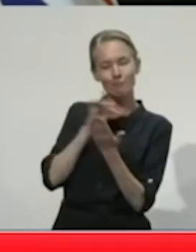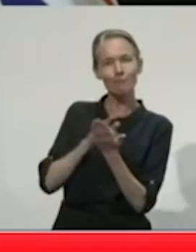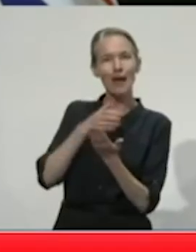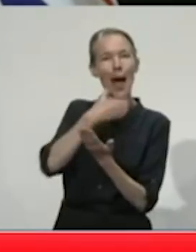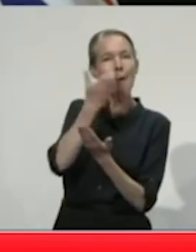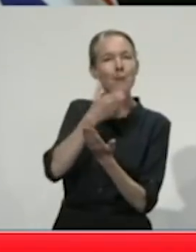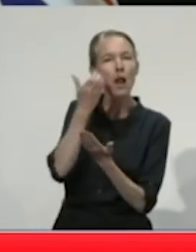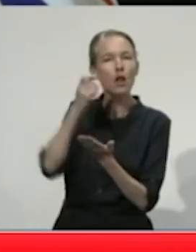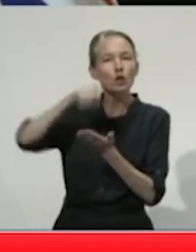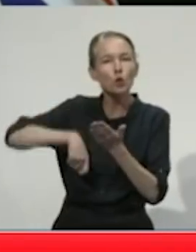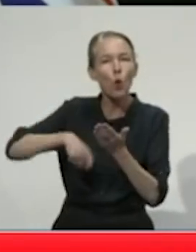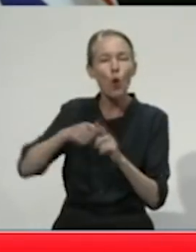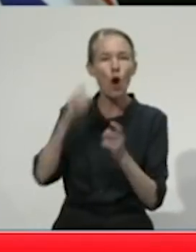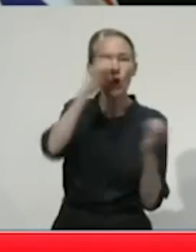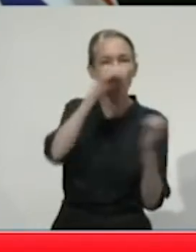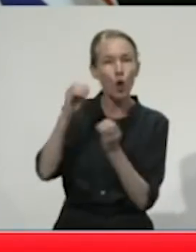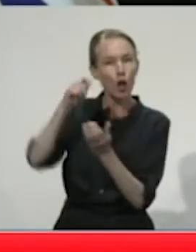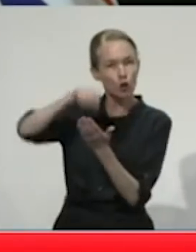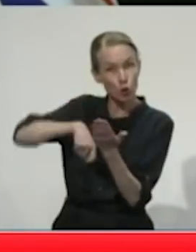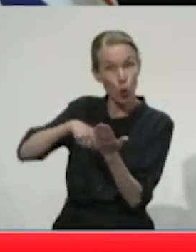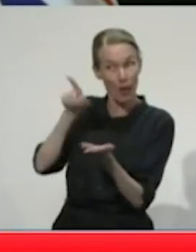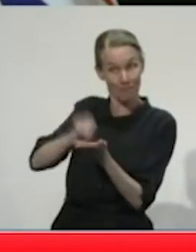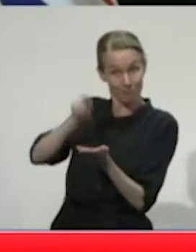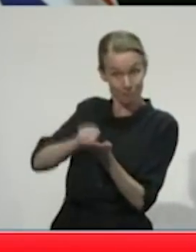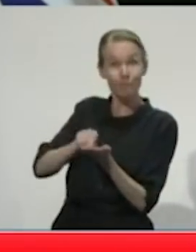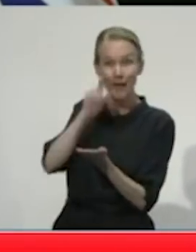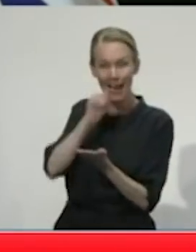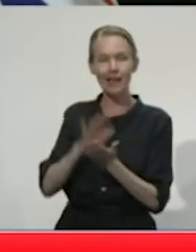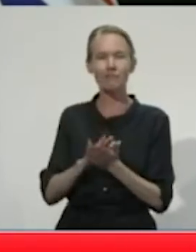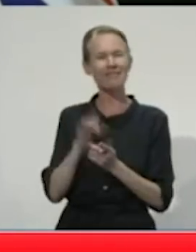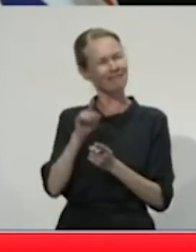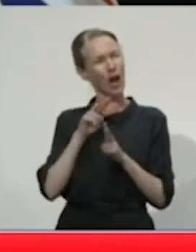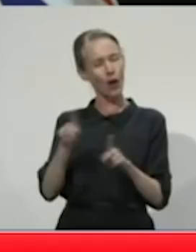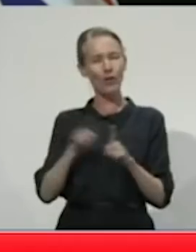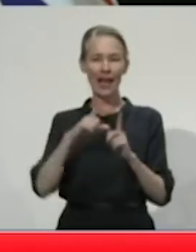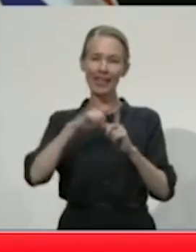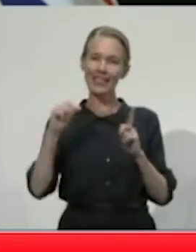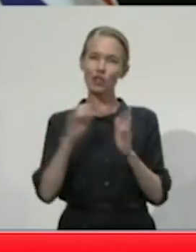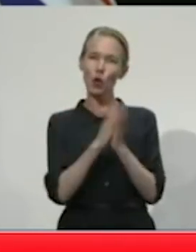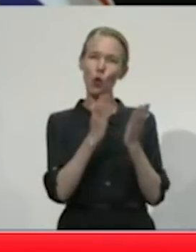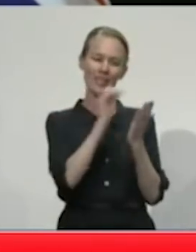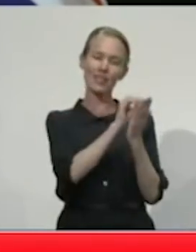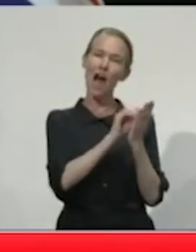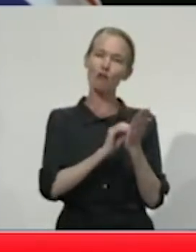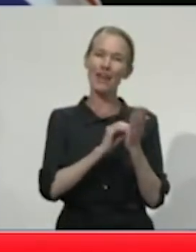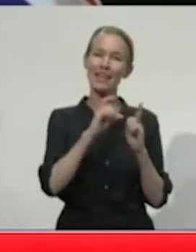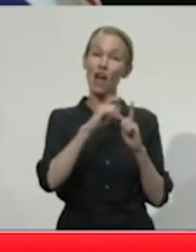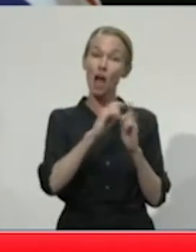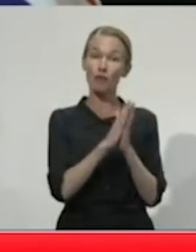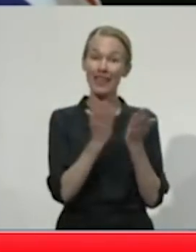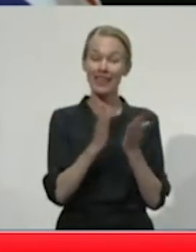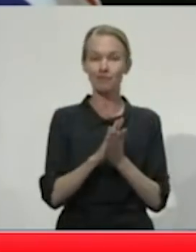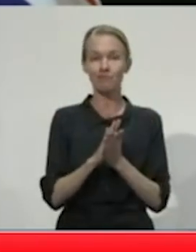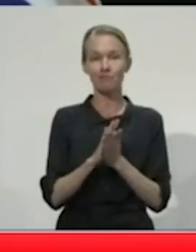to be able to be downloaded from there. It's something like a digital diary that people can use by scanning QR codes